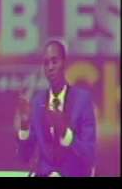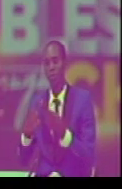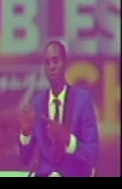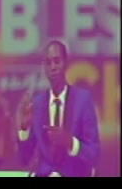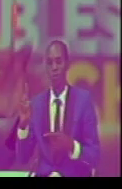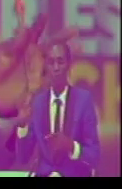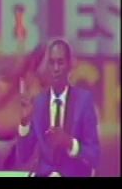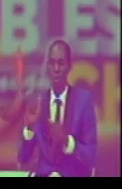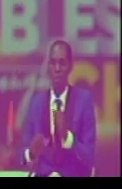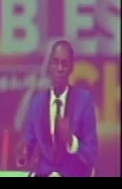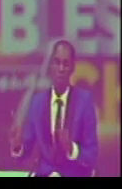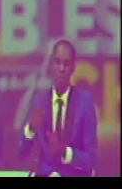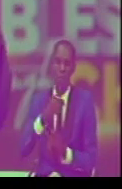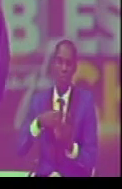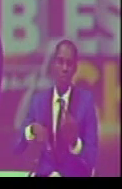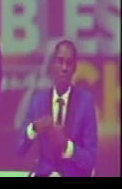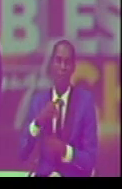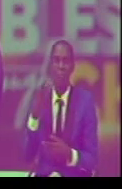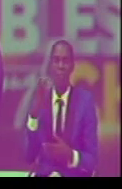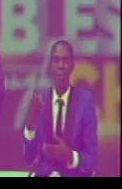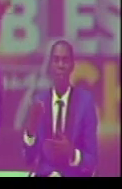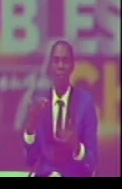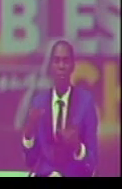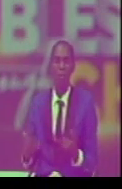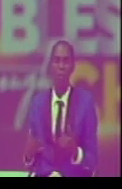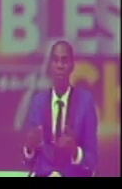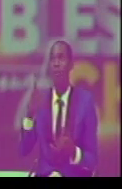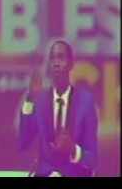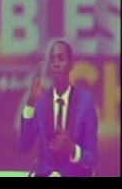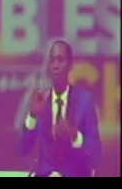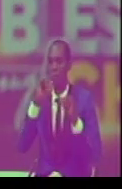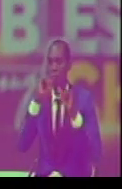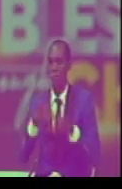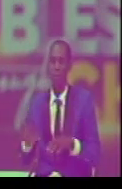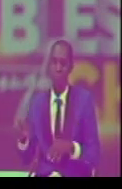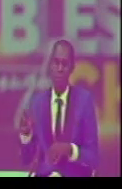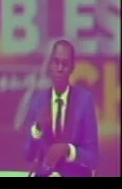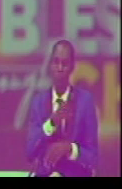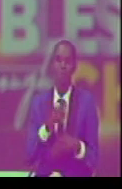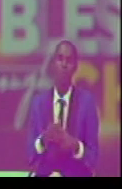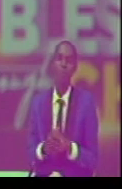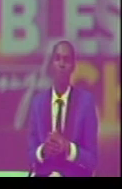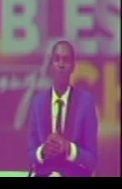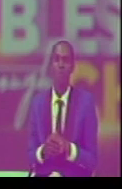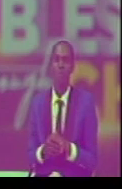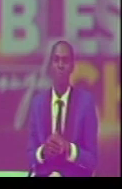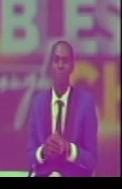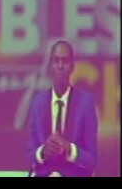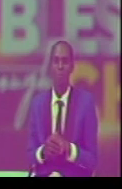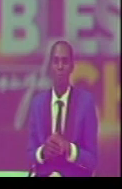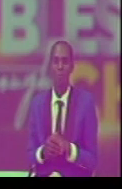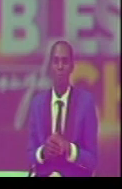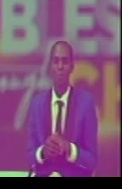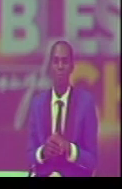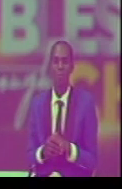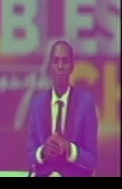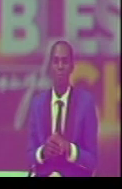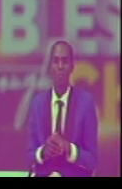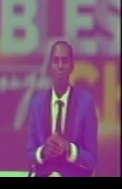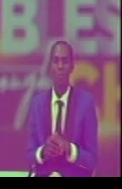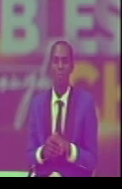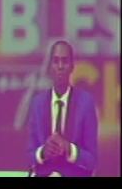out. You have given them to them already. Okay. God bless you.